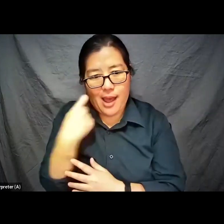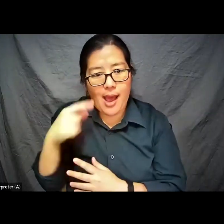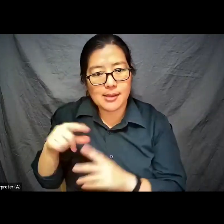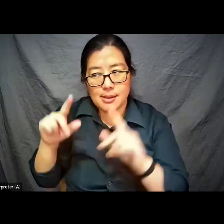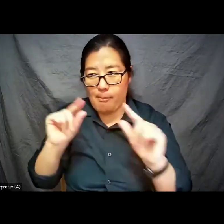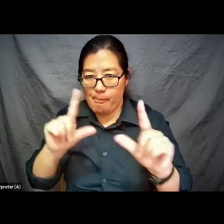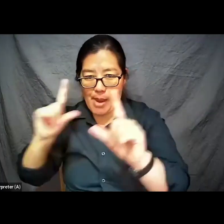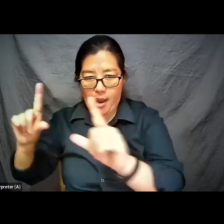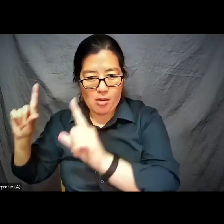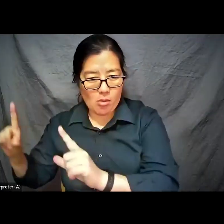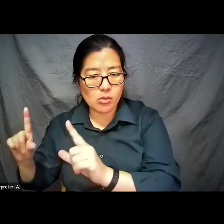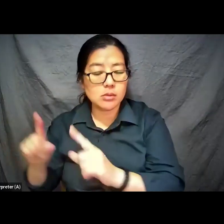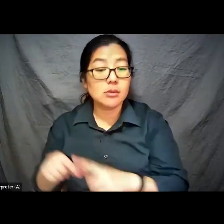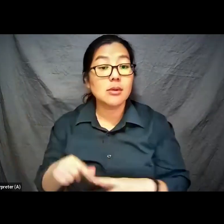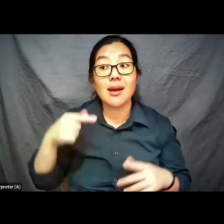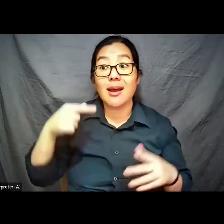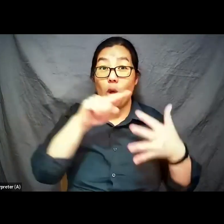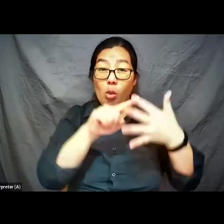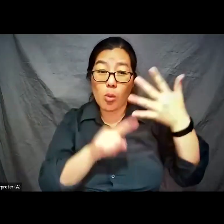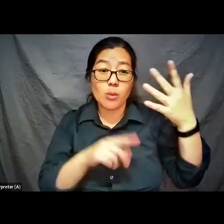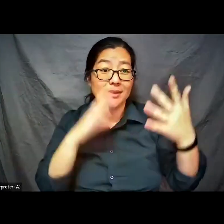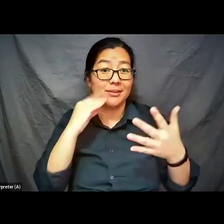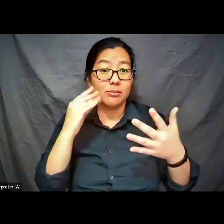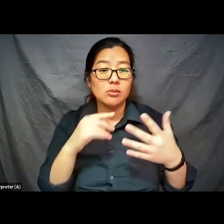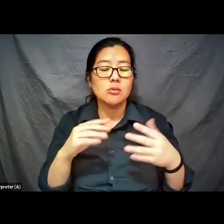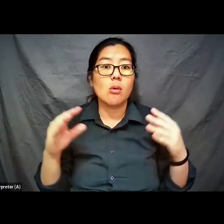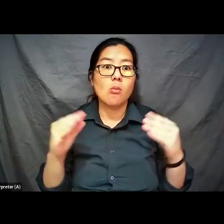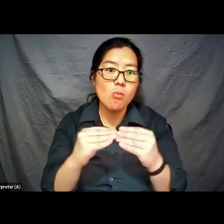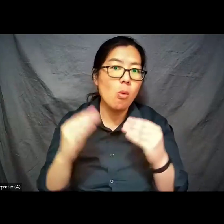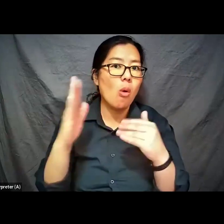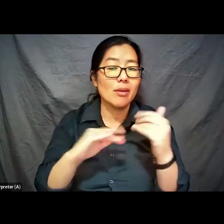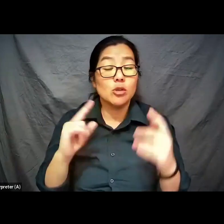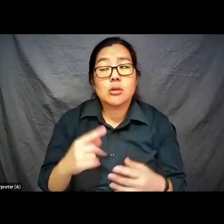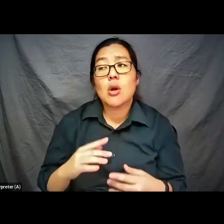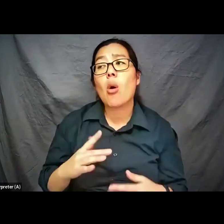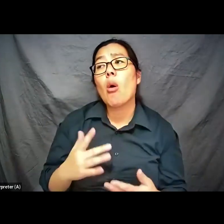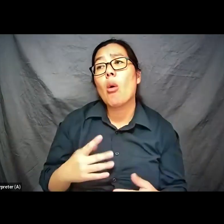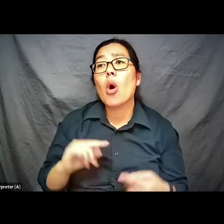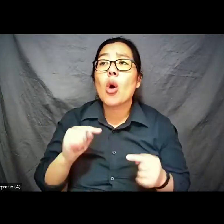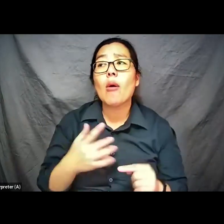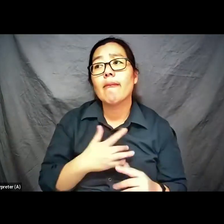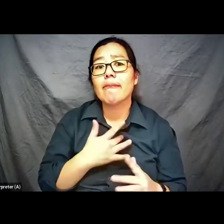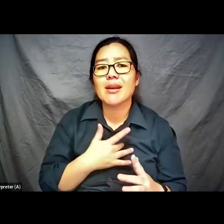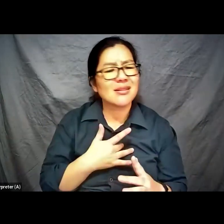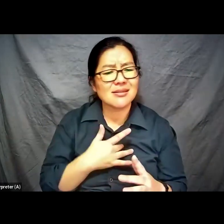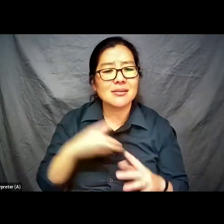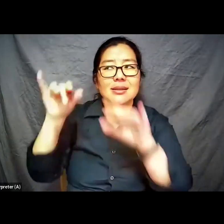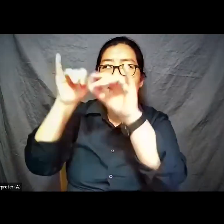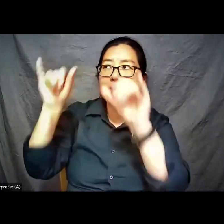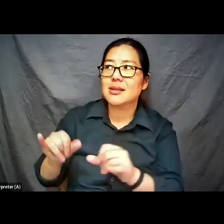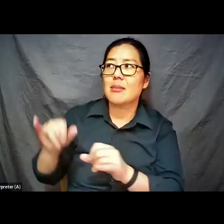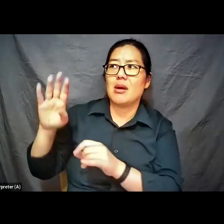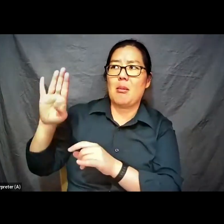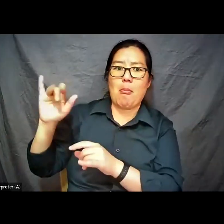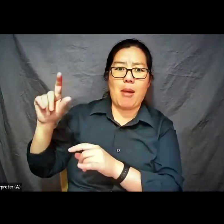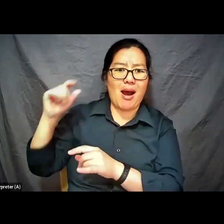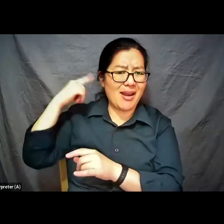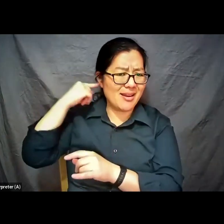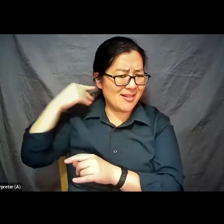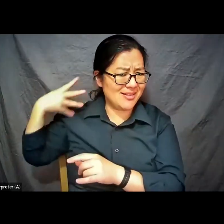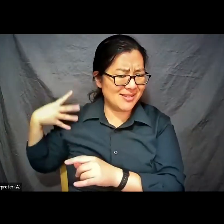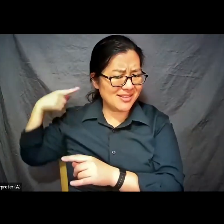going through. It's also about that I've gone through some of these experiences. I've figured out